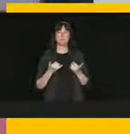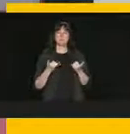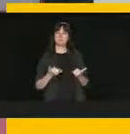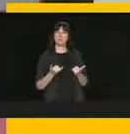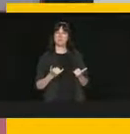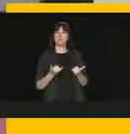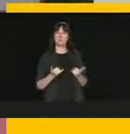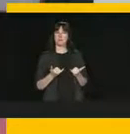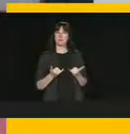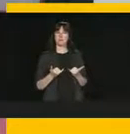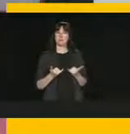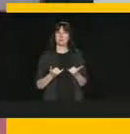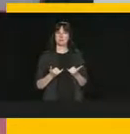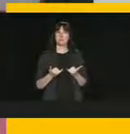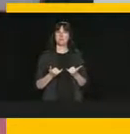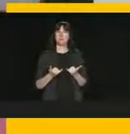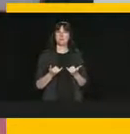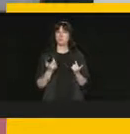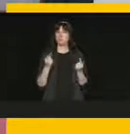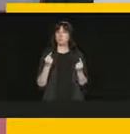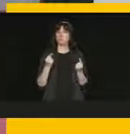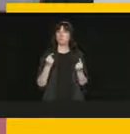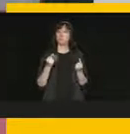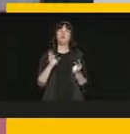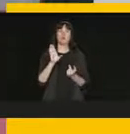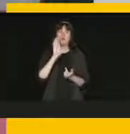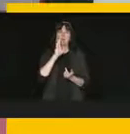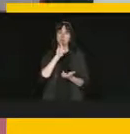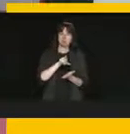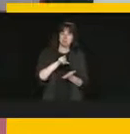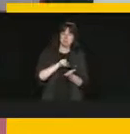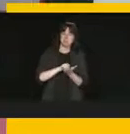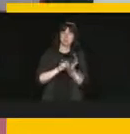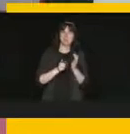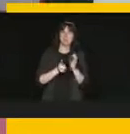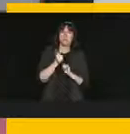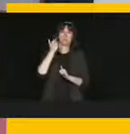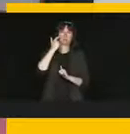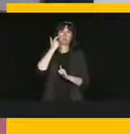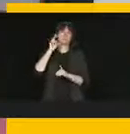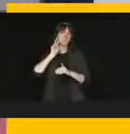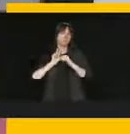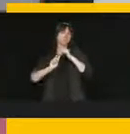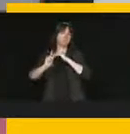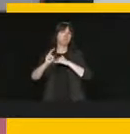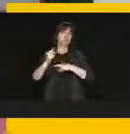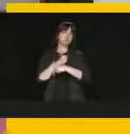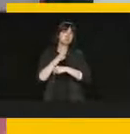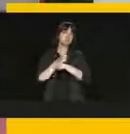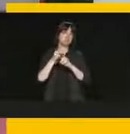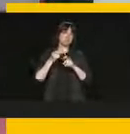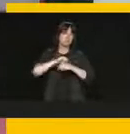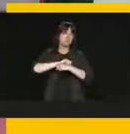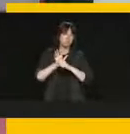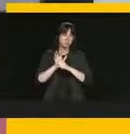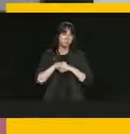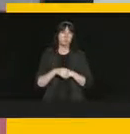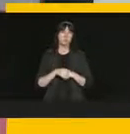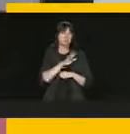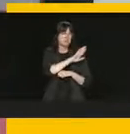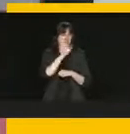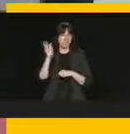prévisions. we are presenting the most recent predictions with respect to the evolution of COVID-19. In many regions,